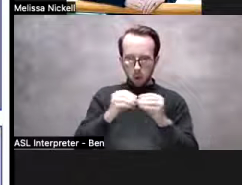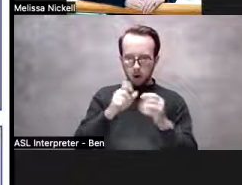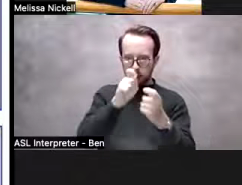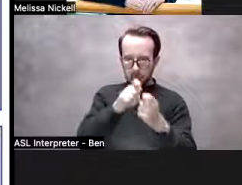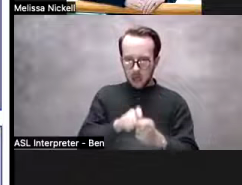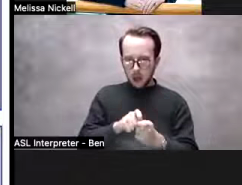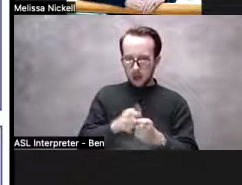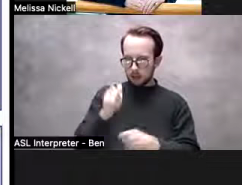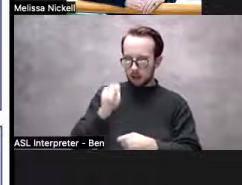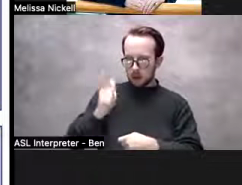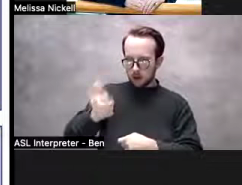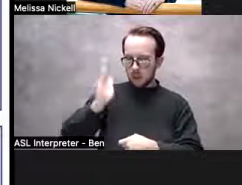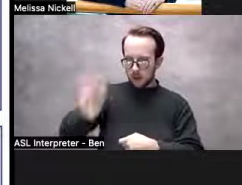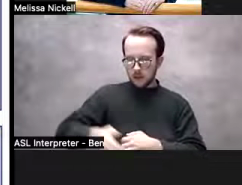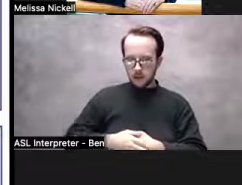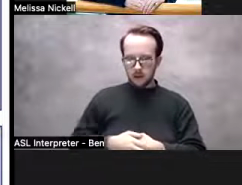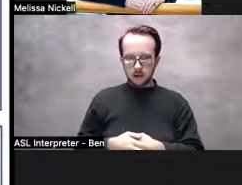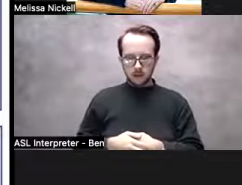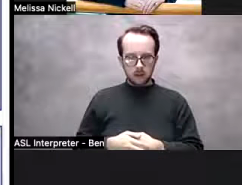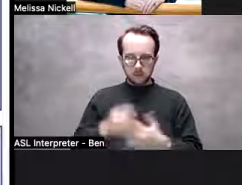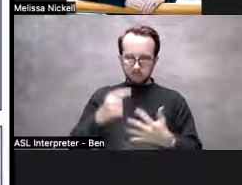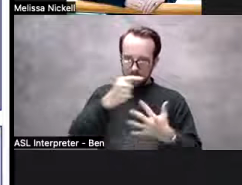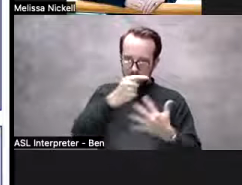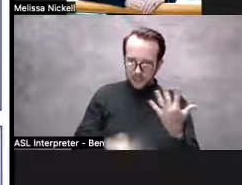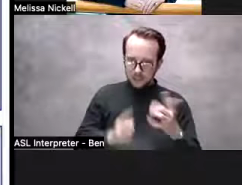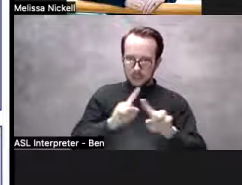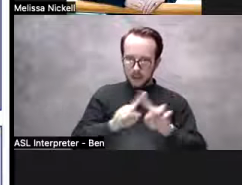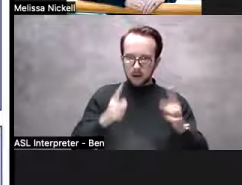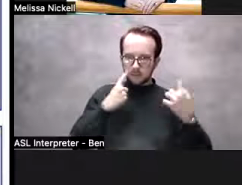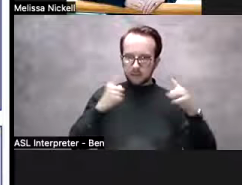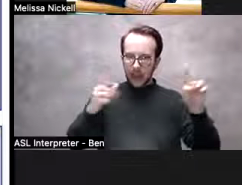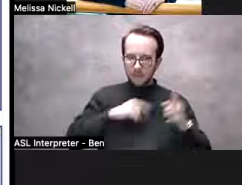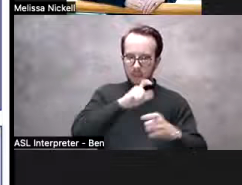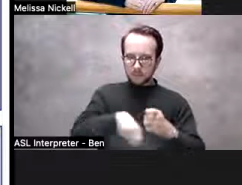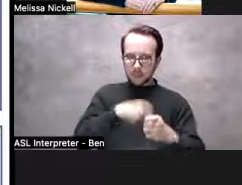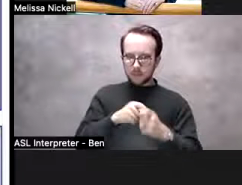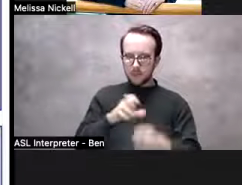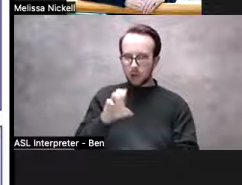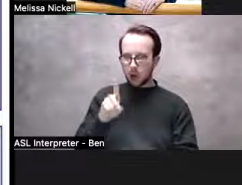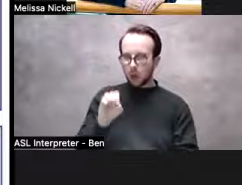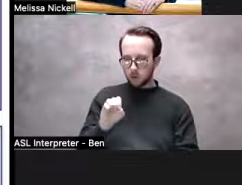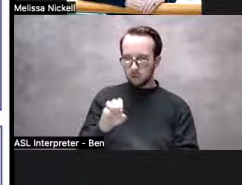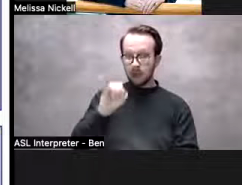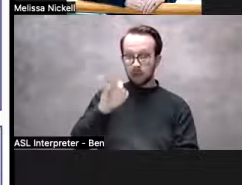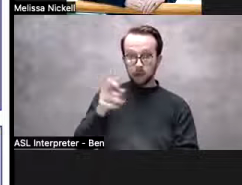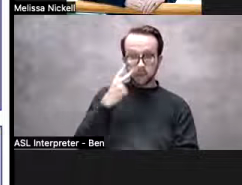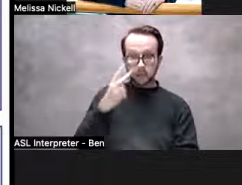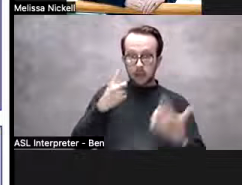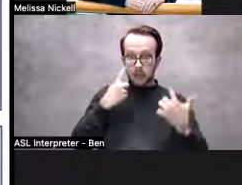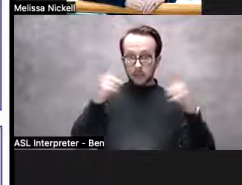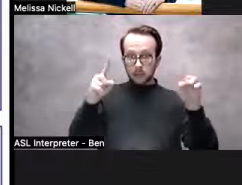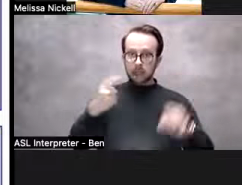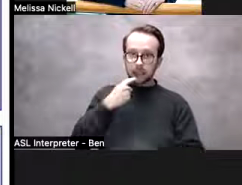minutes, but all of these different announcements have a specific activity code. So if you see an announcement that says PA,